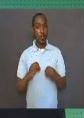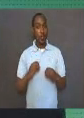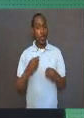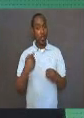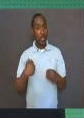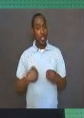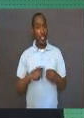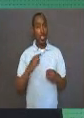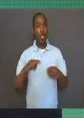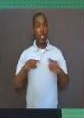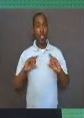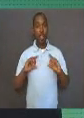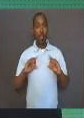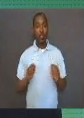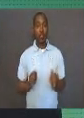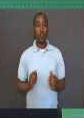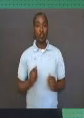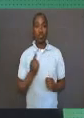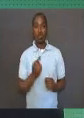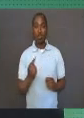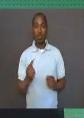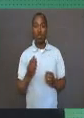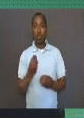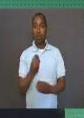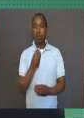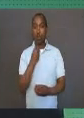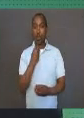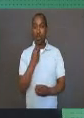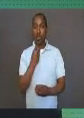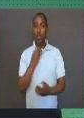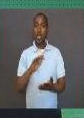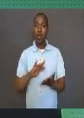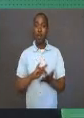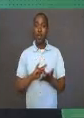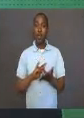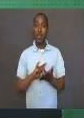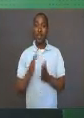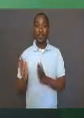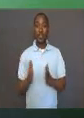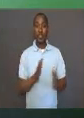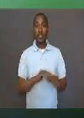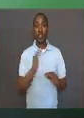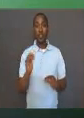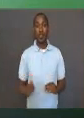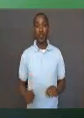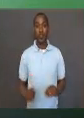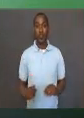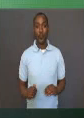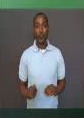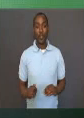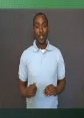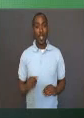our life, such as food and medicine production. And